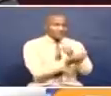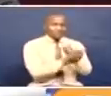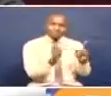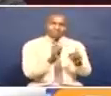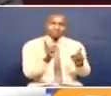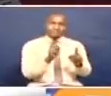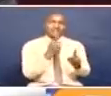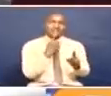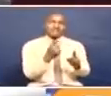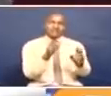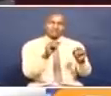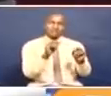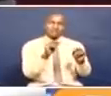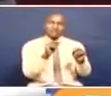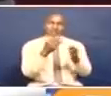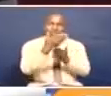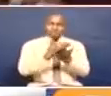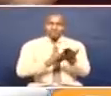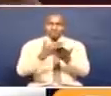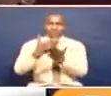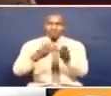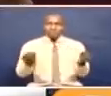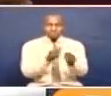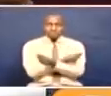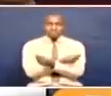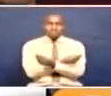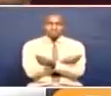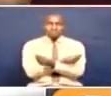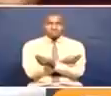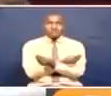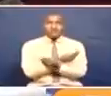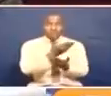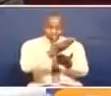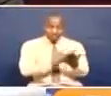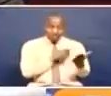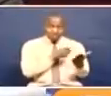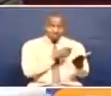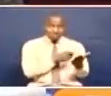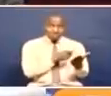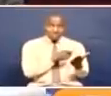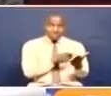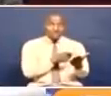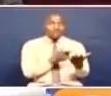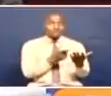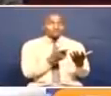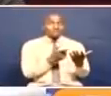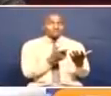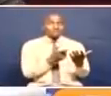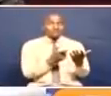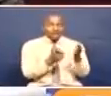tell him, just switch the form. You know, and this is the form that, first of all, is not even prescribed in the law.